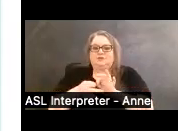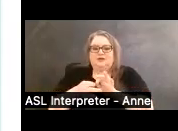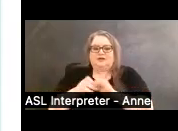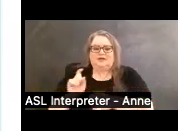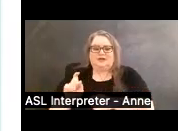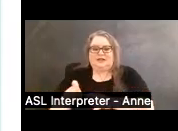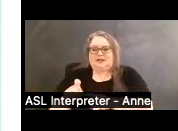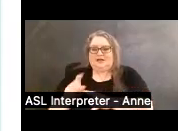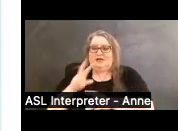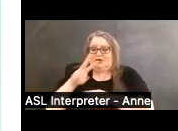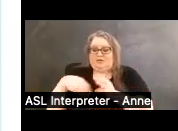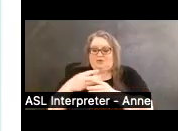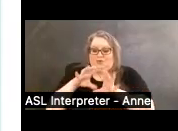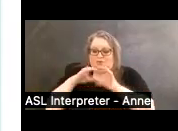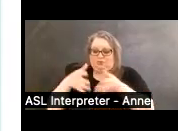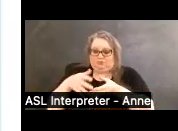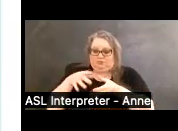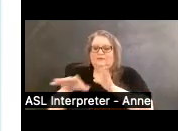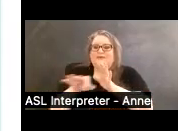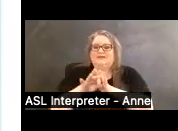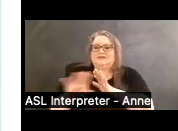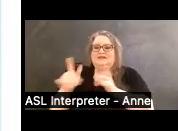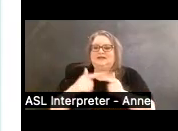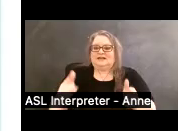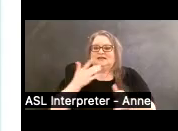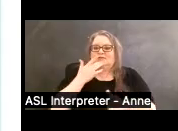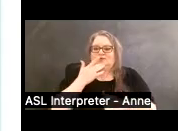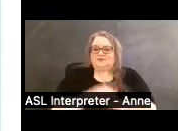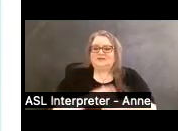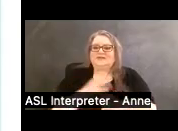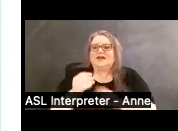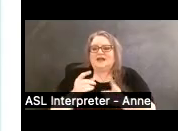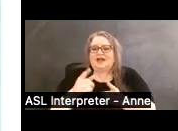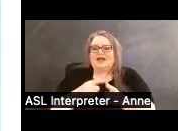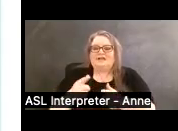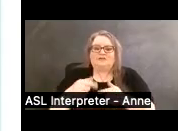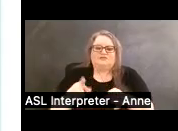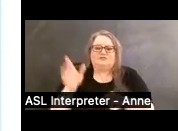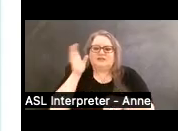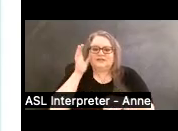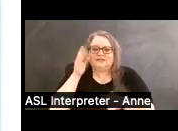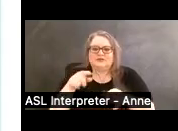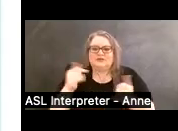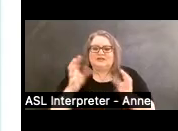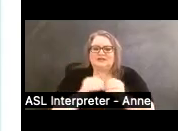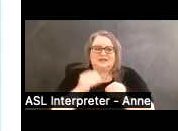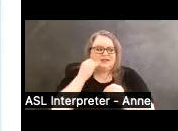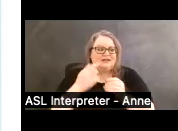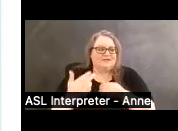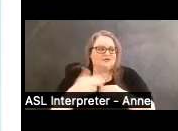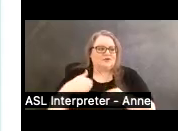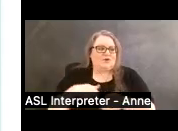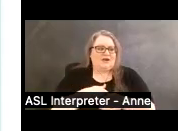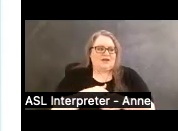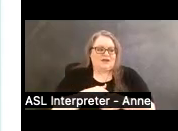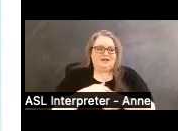globe, select the language in which you would like to participate and listen to during this session. And if you're joining us through a smartphone